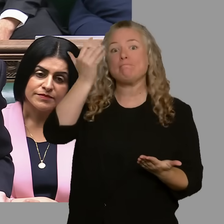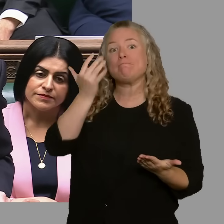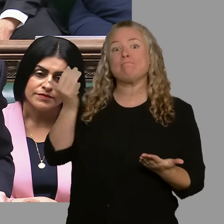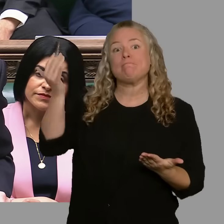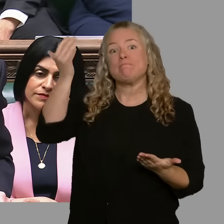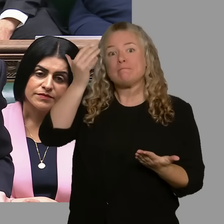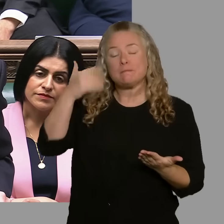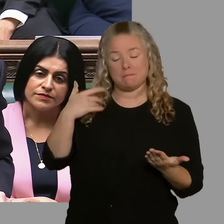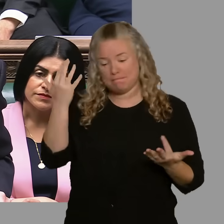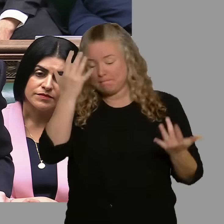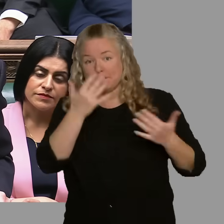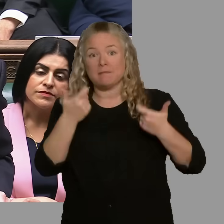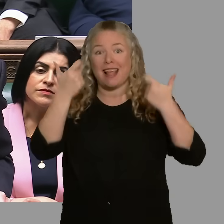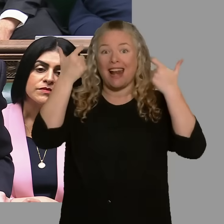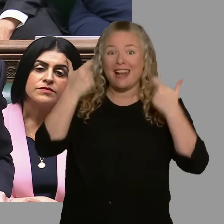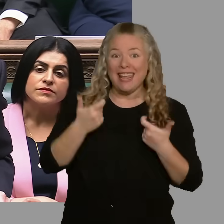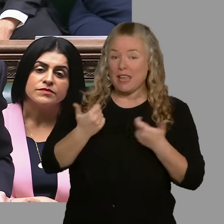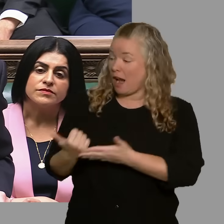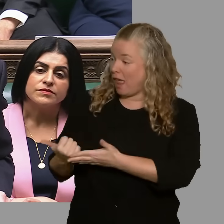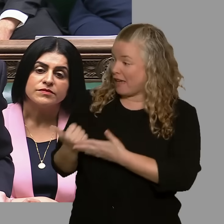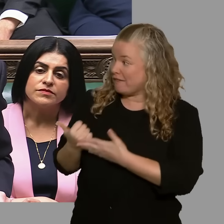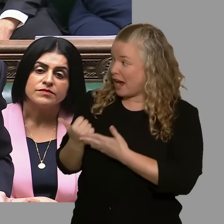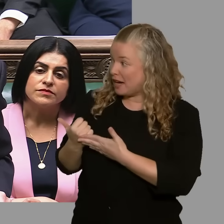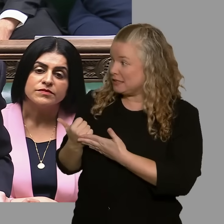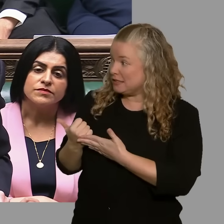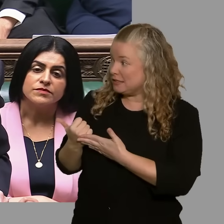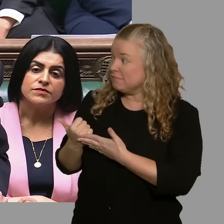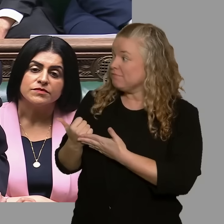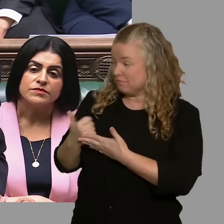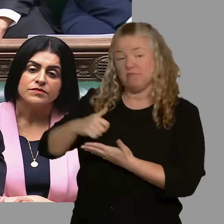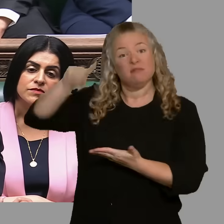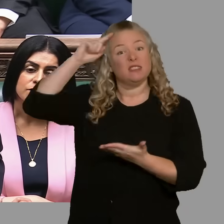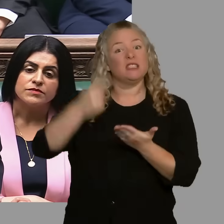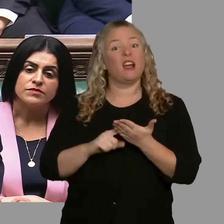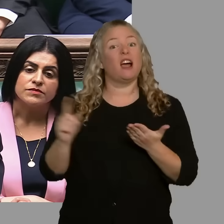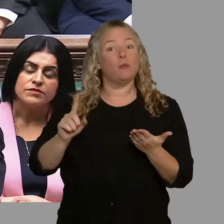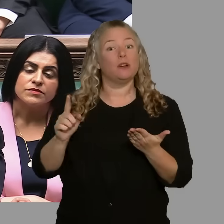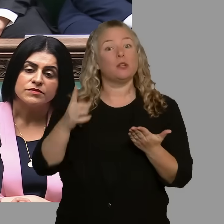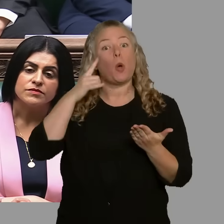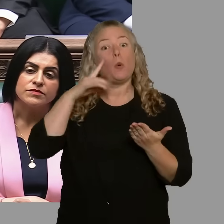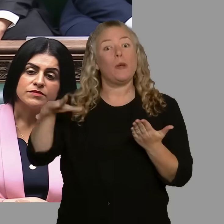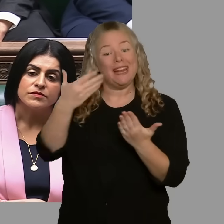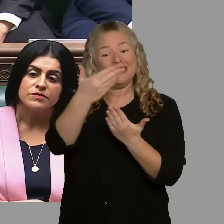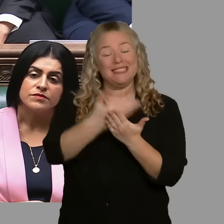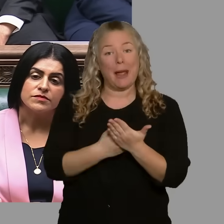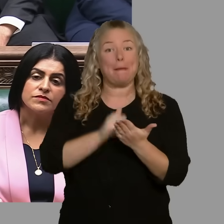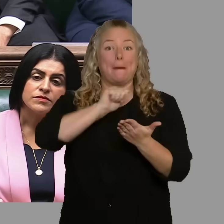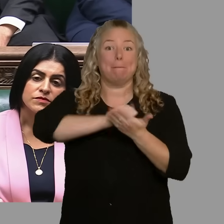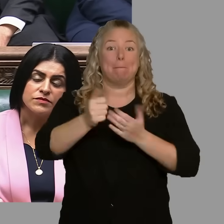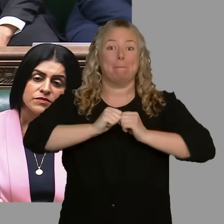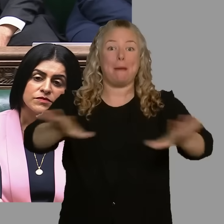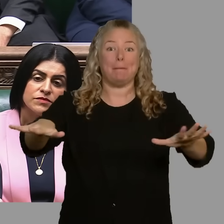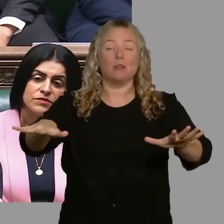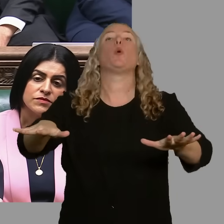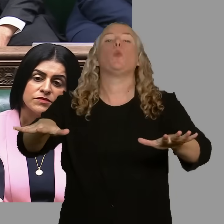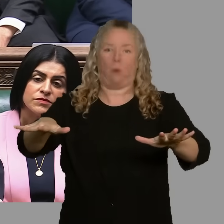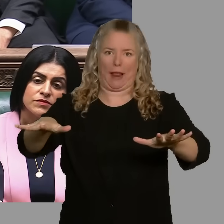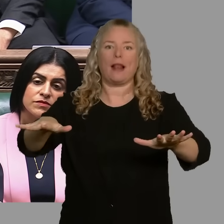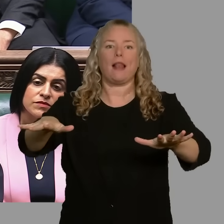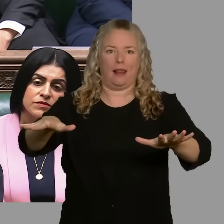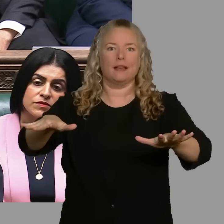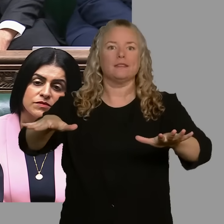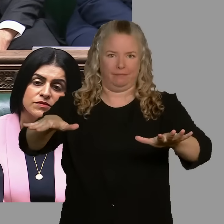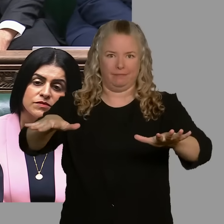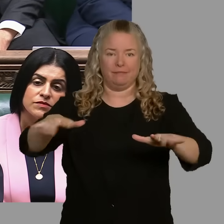Given the information contained, we will conduct a short process, but I want to make clear I intend